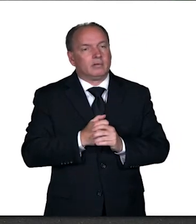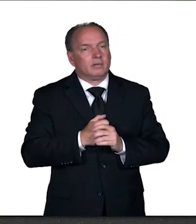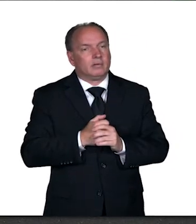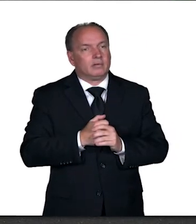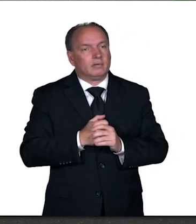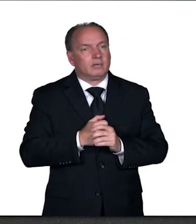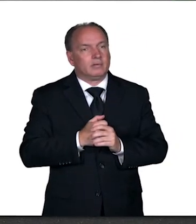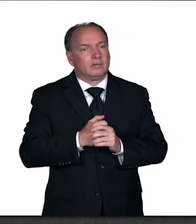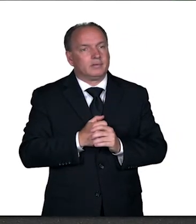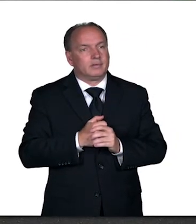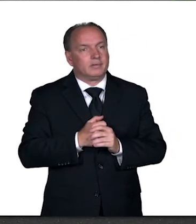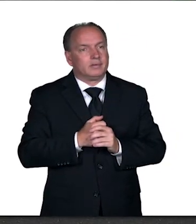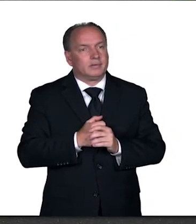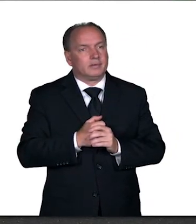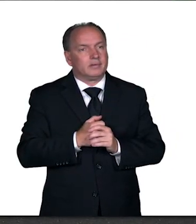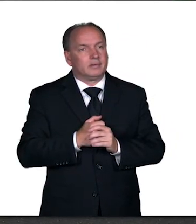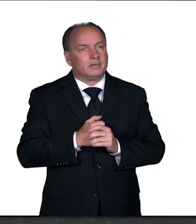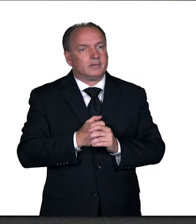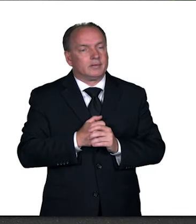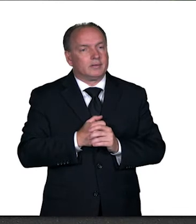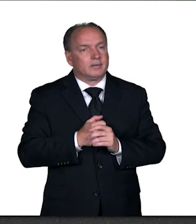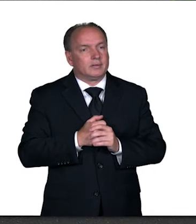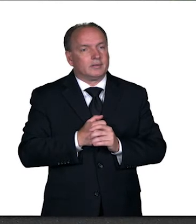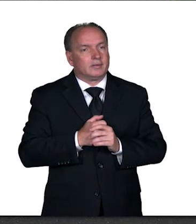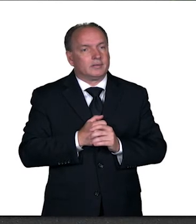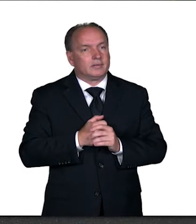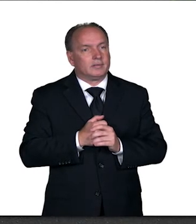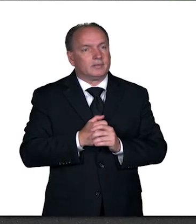in the glue.